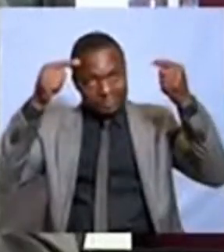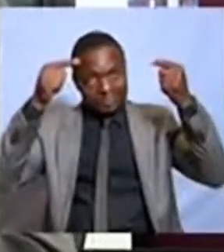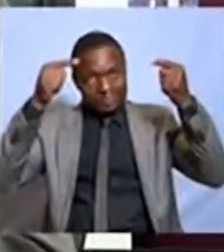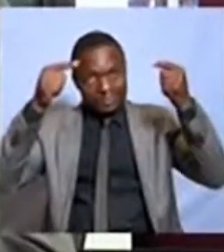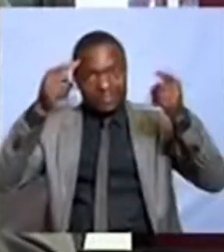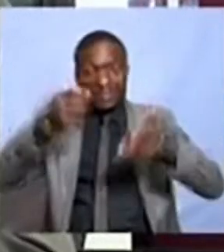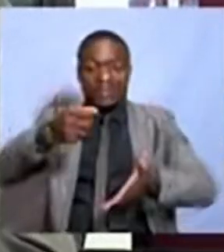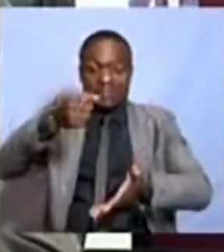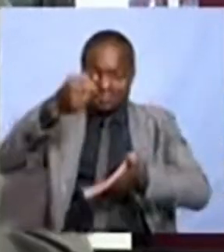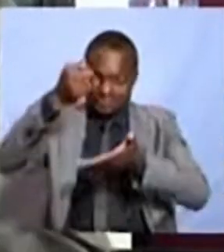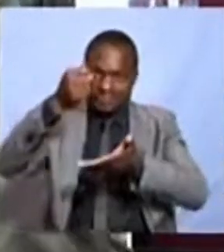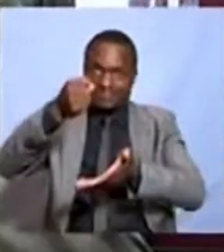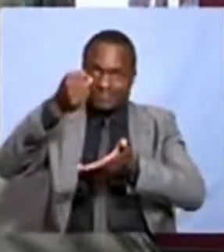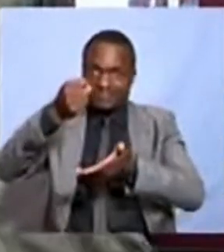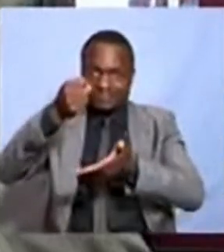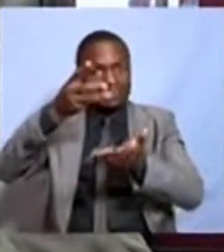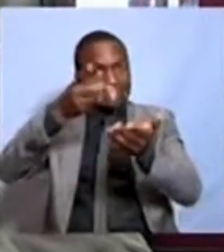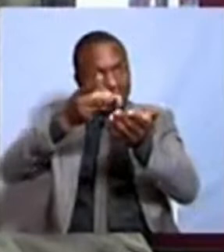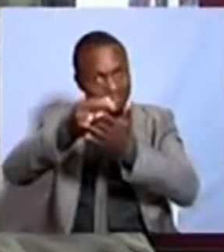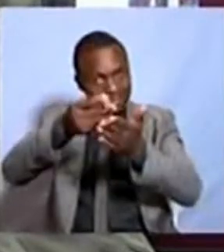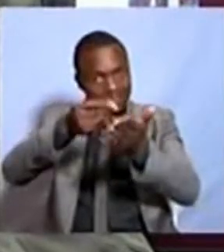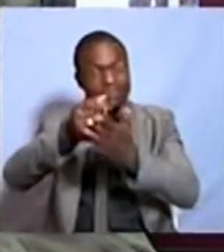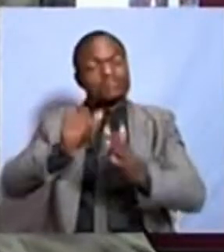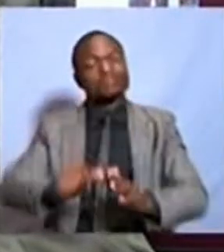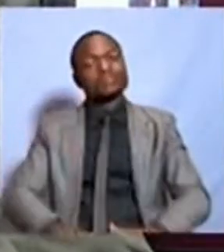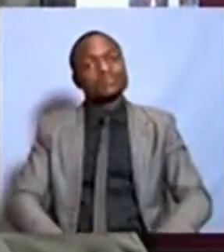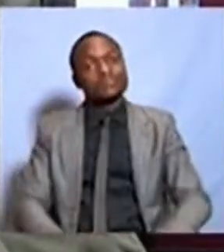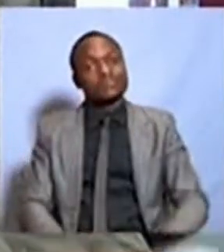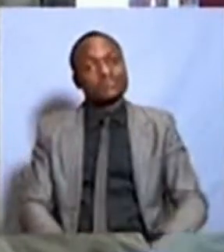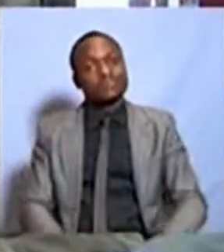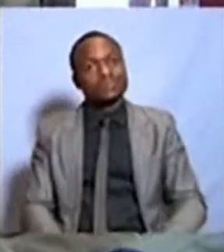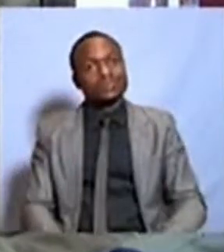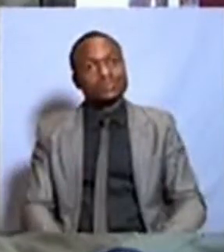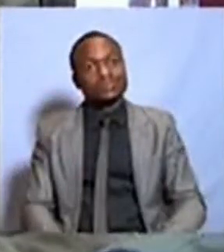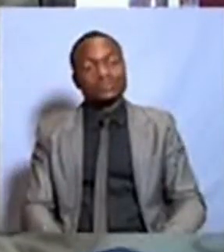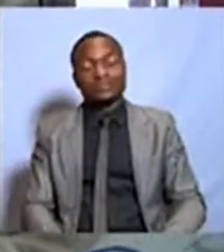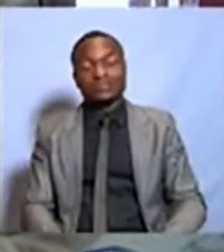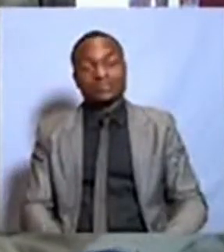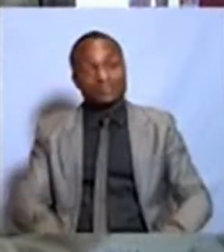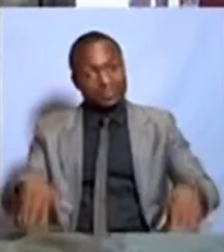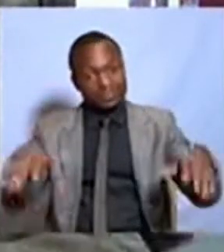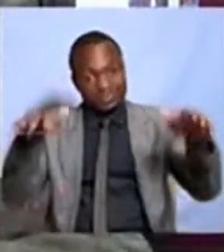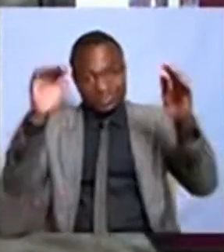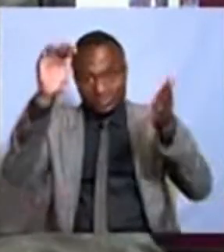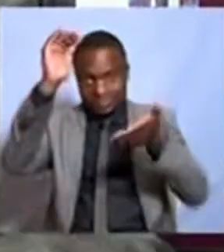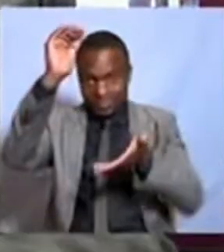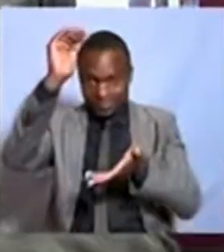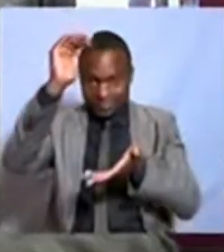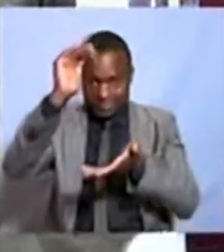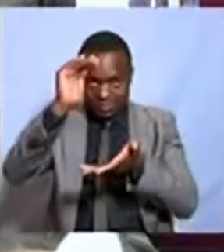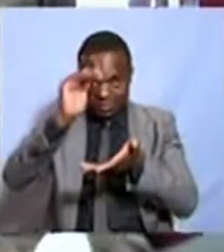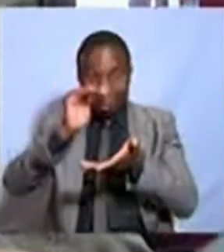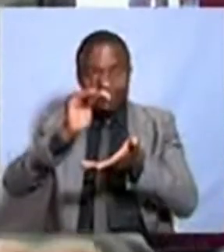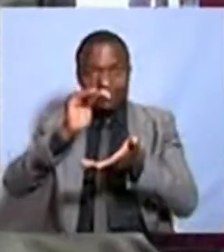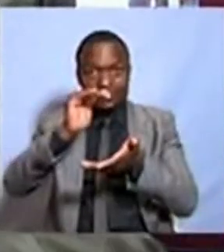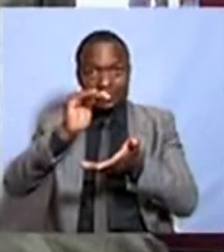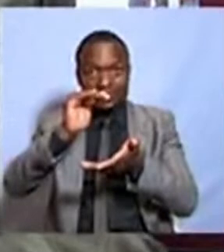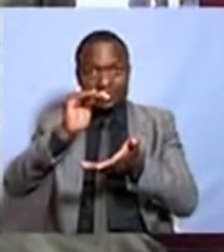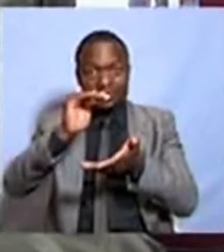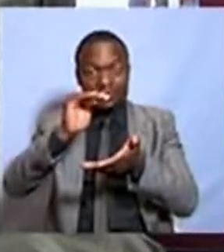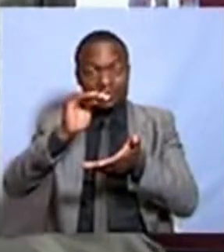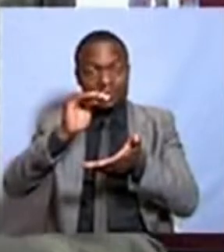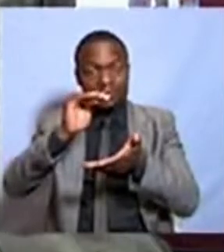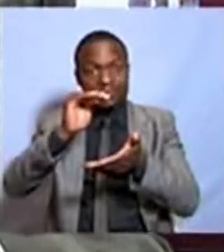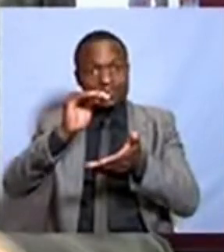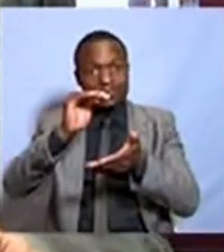the budget itself, in terms of financing, where we have reduced the external borrowing. So